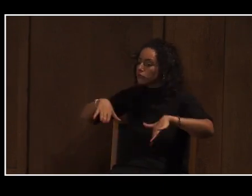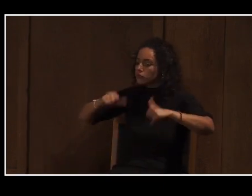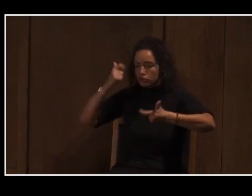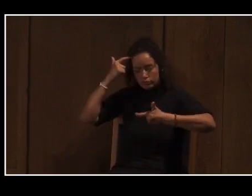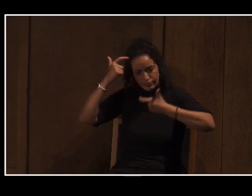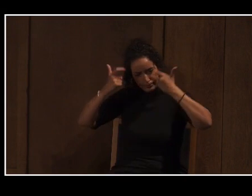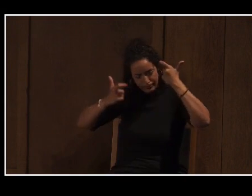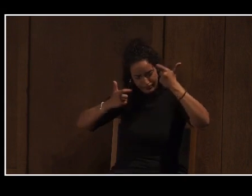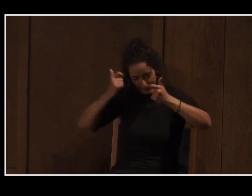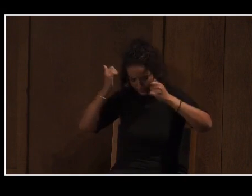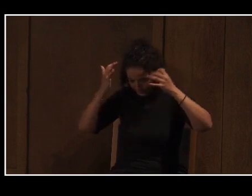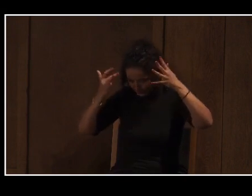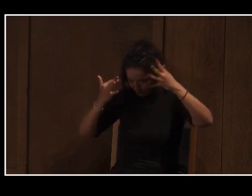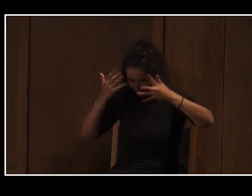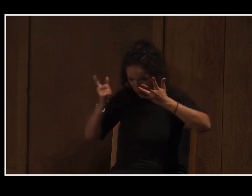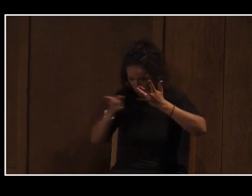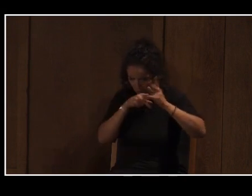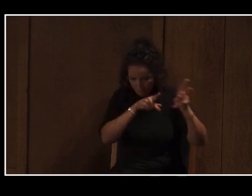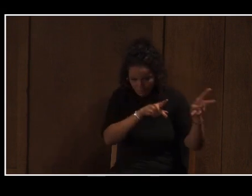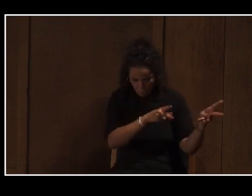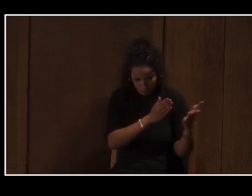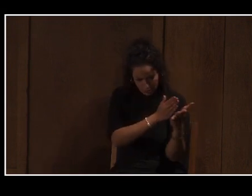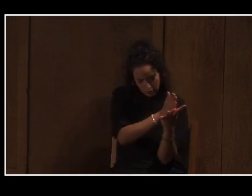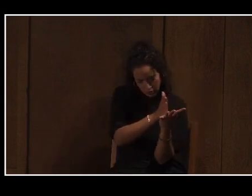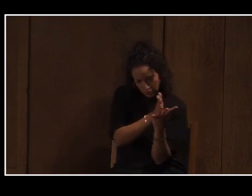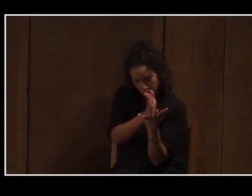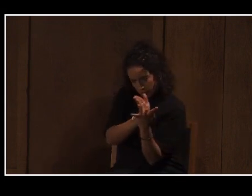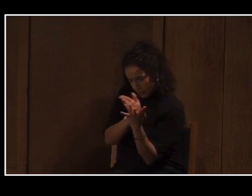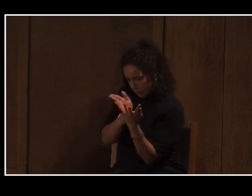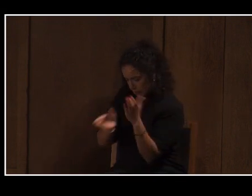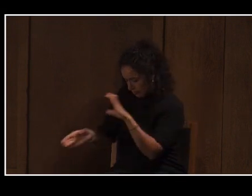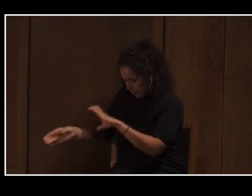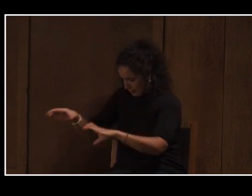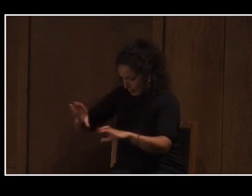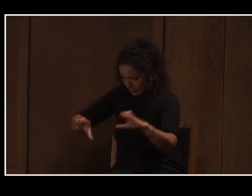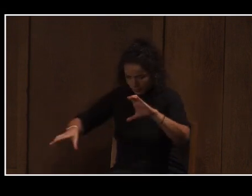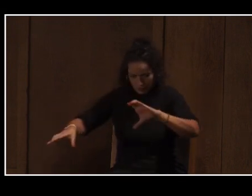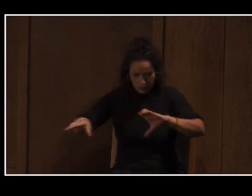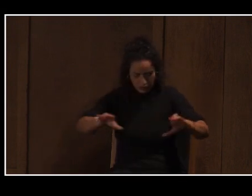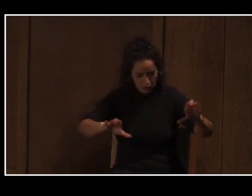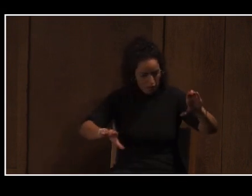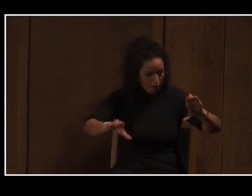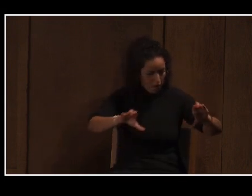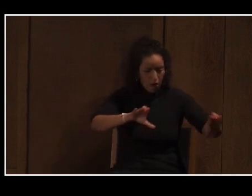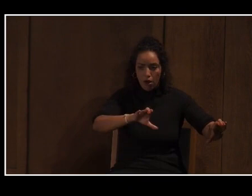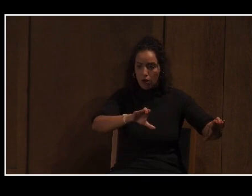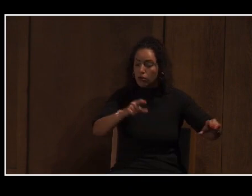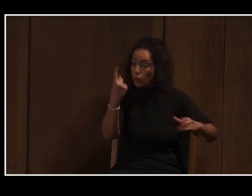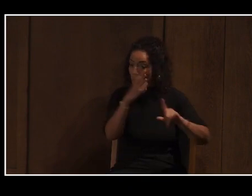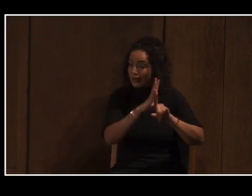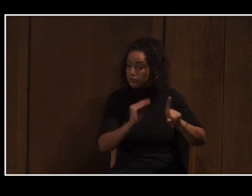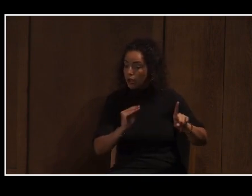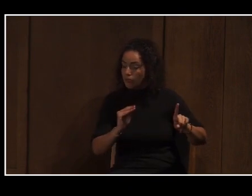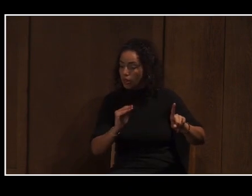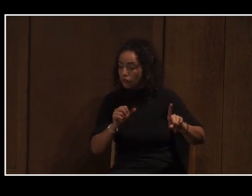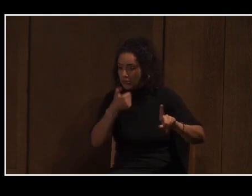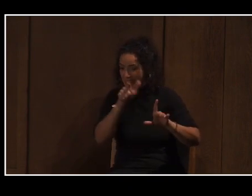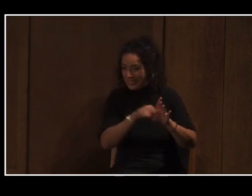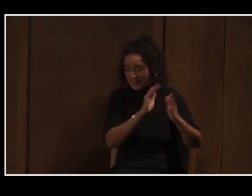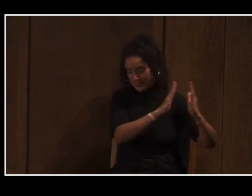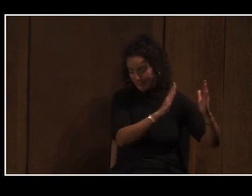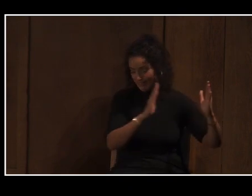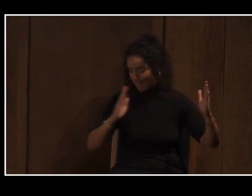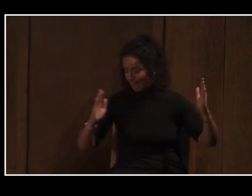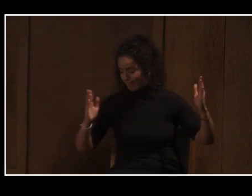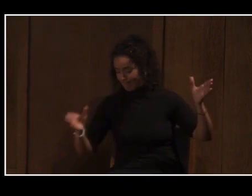experimentation, which is obviously one of the subjects that brings us today. So I'll give you one example of hundreds of experiments that we did during 6 years. But